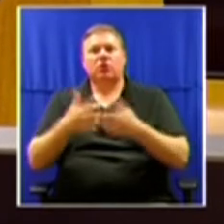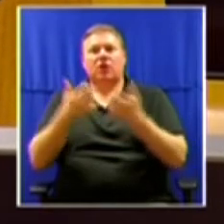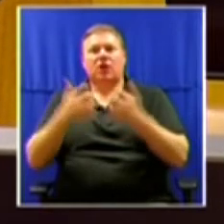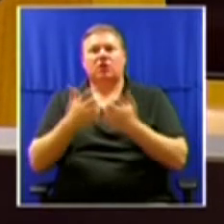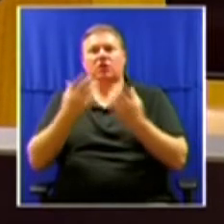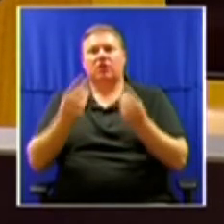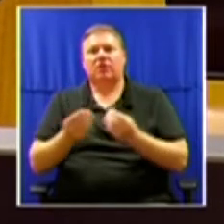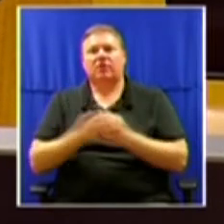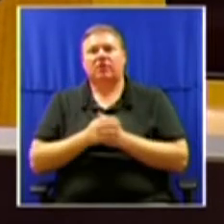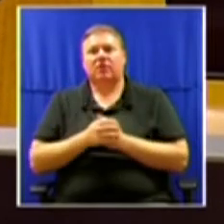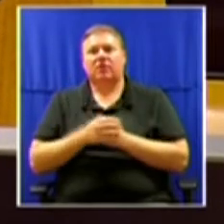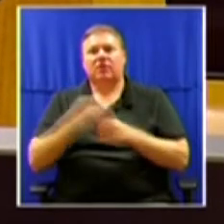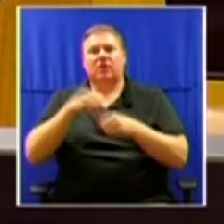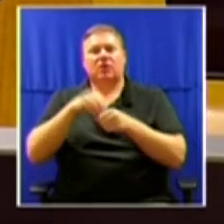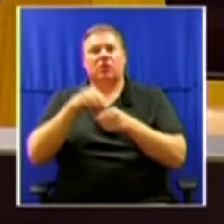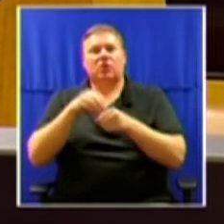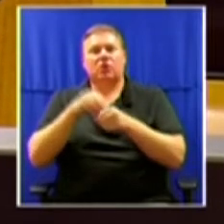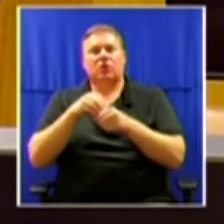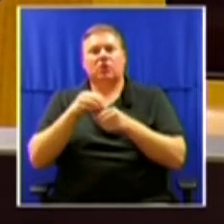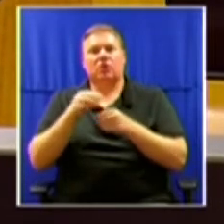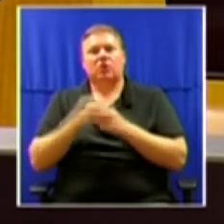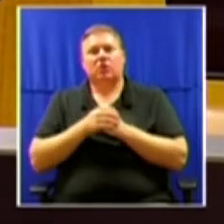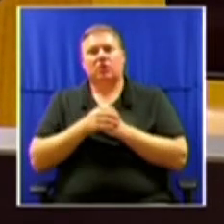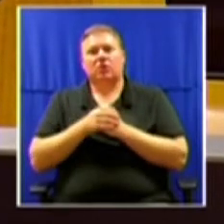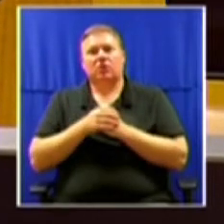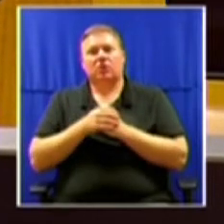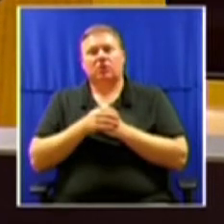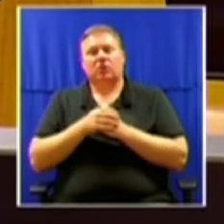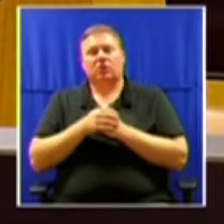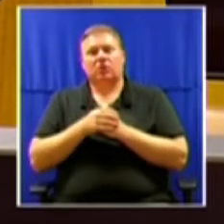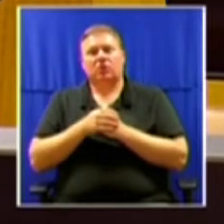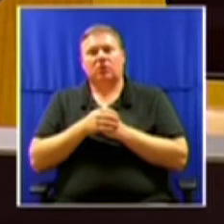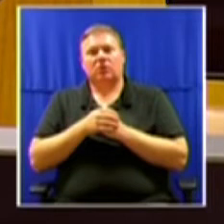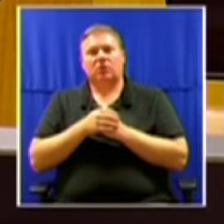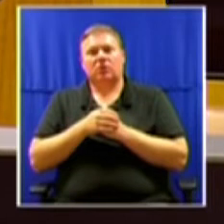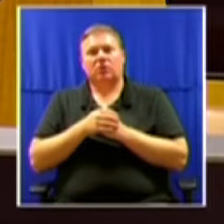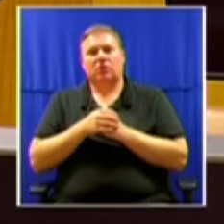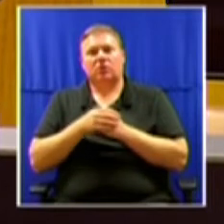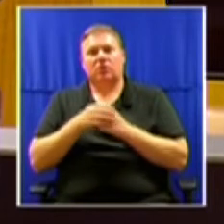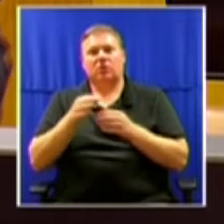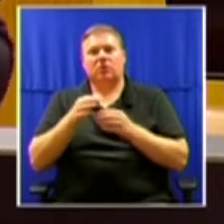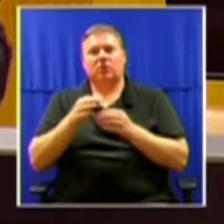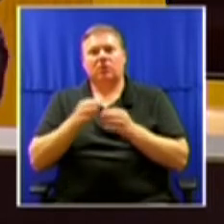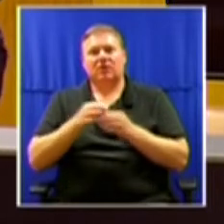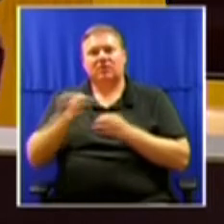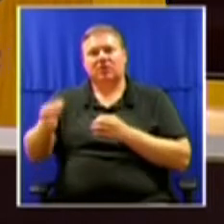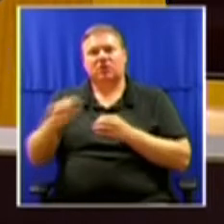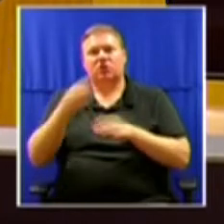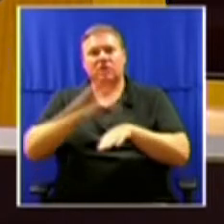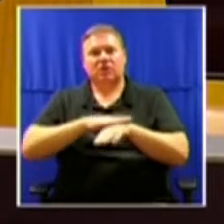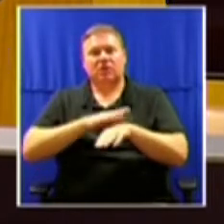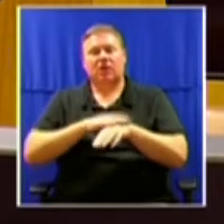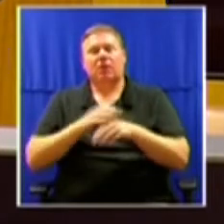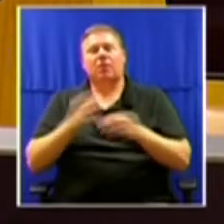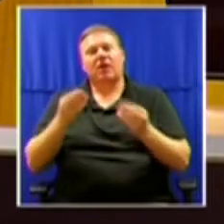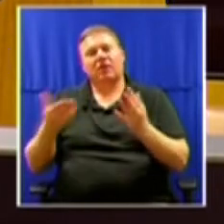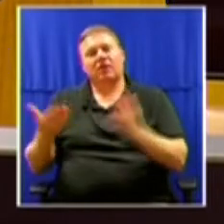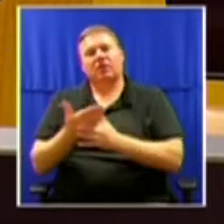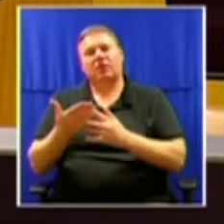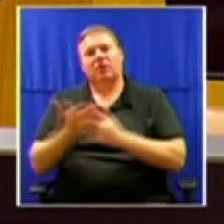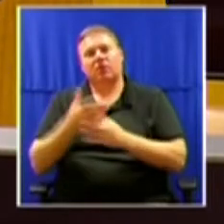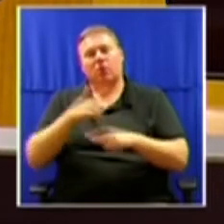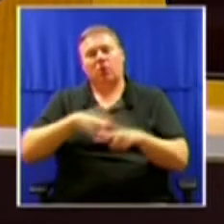including the delay in the approval of an extension of time claims and variation orders, and interruptions caused by the